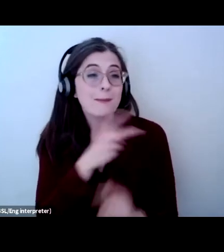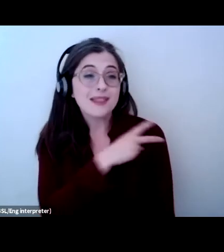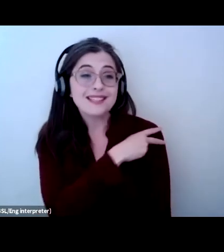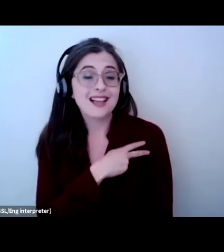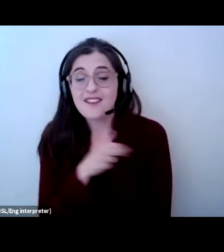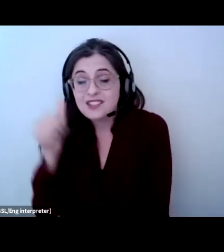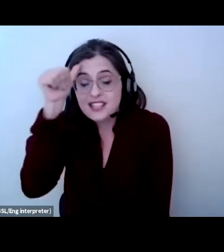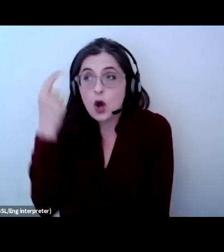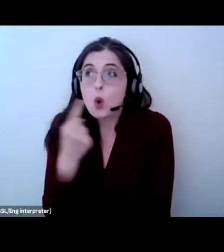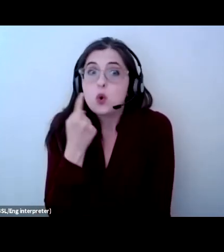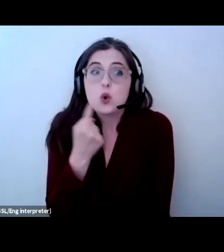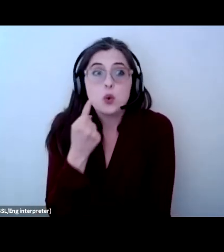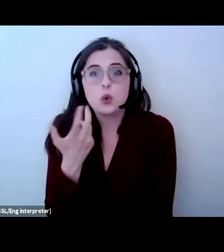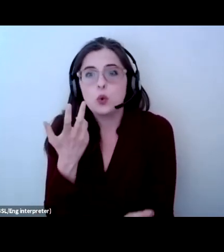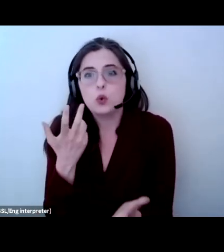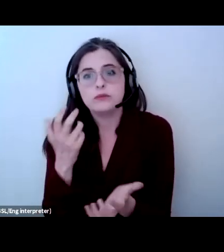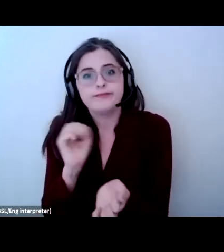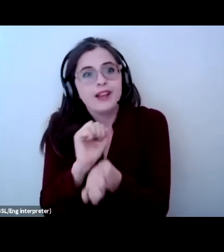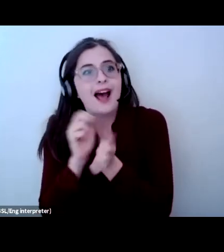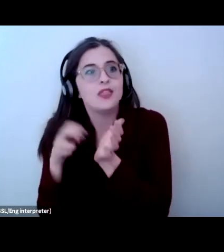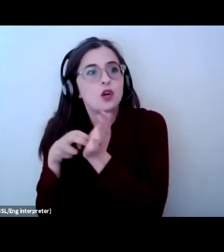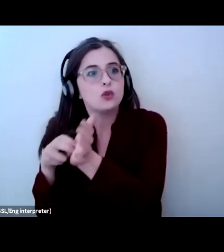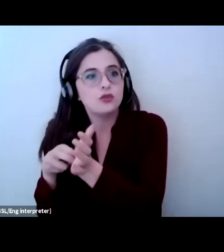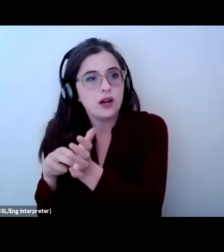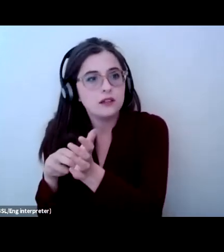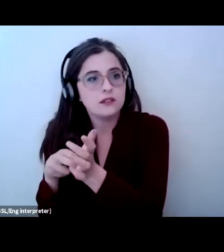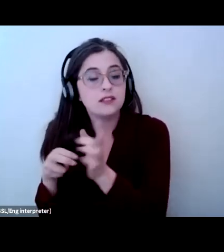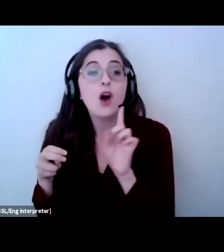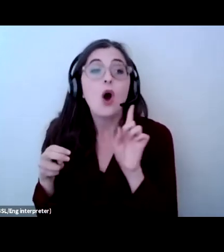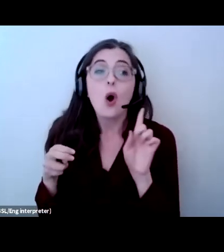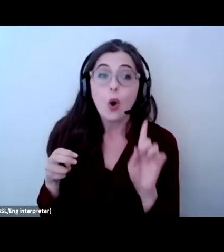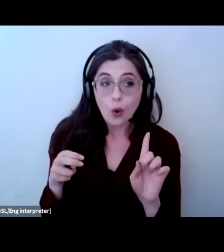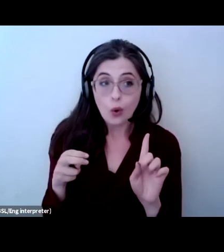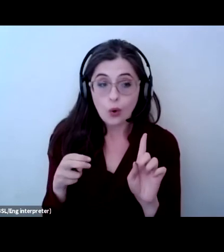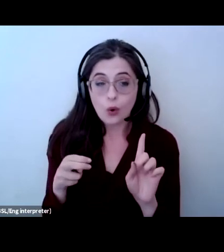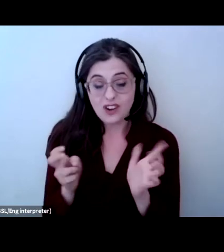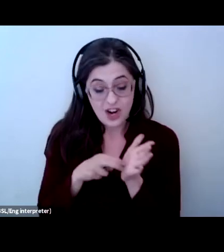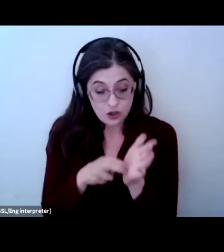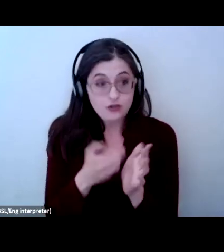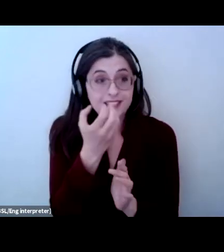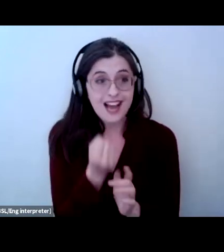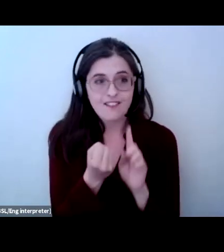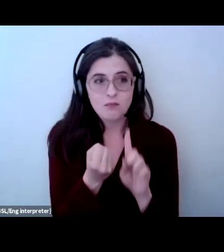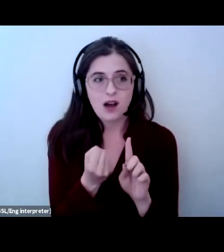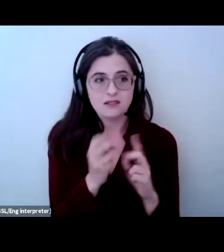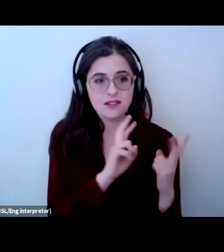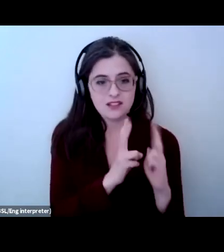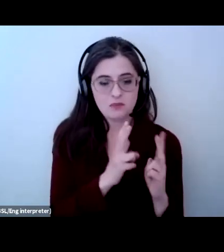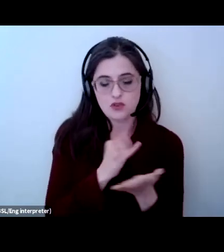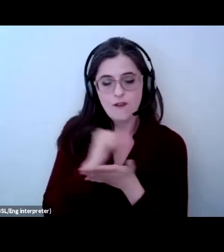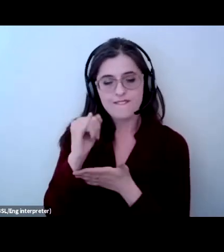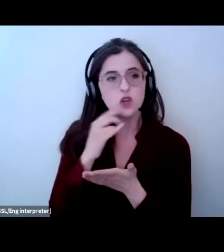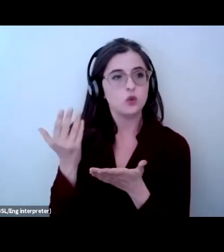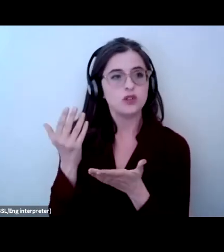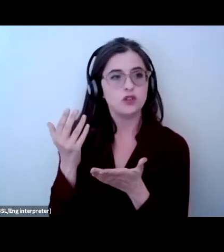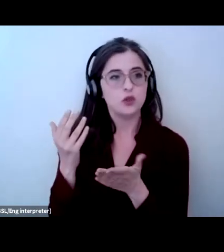contract, or there is a contract but interpreters won't work for the agency because they're not sustainable fees. And there's